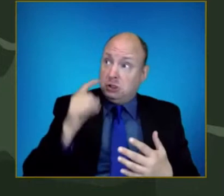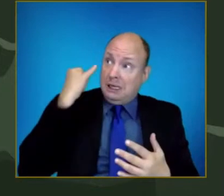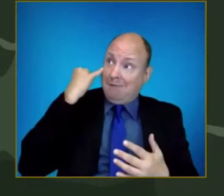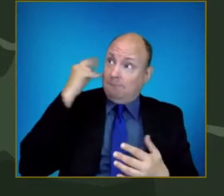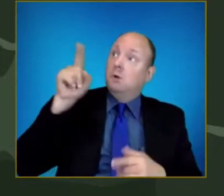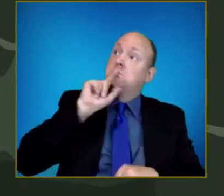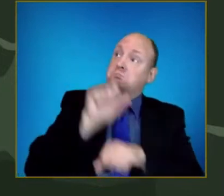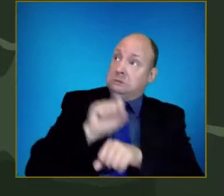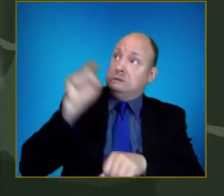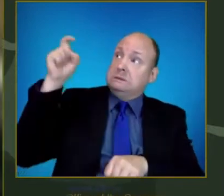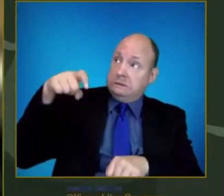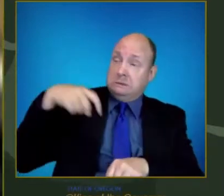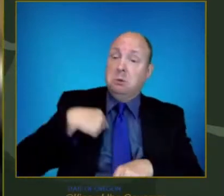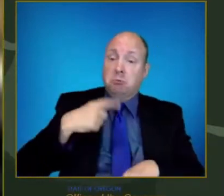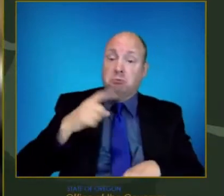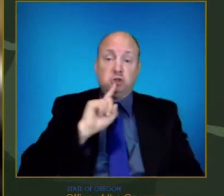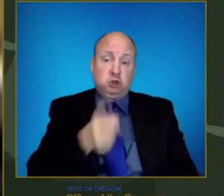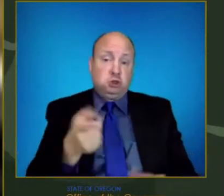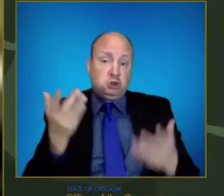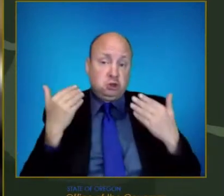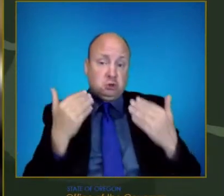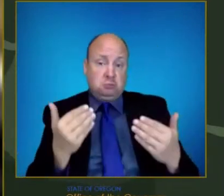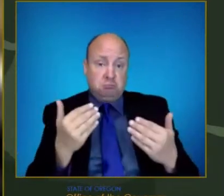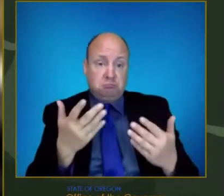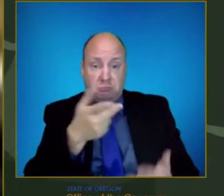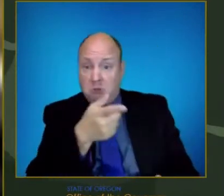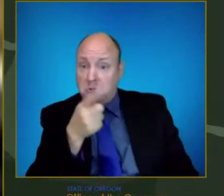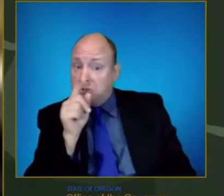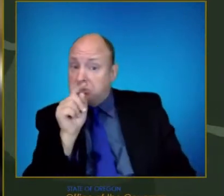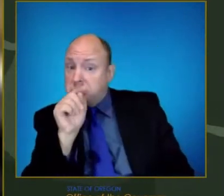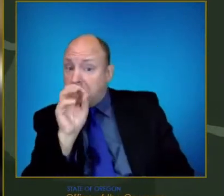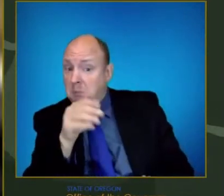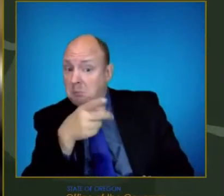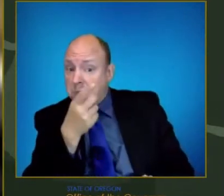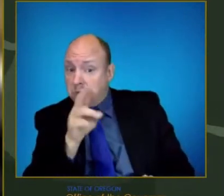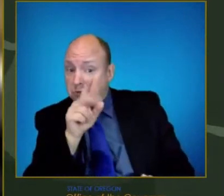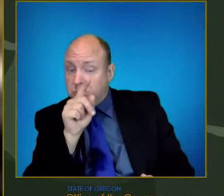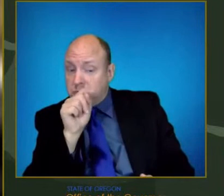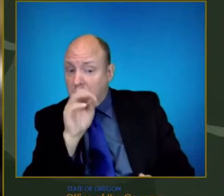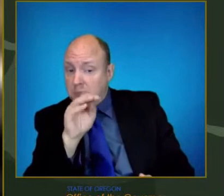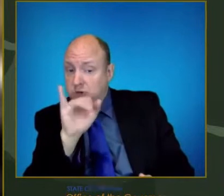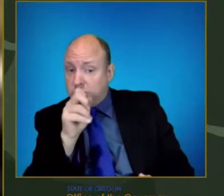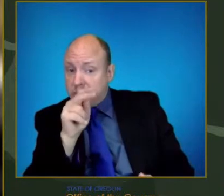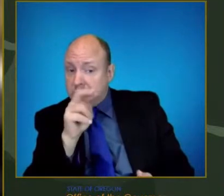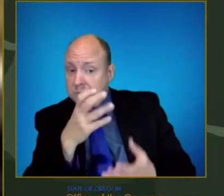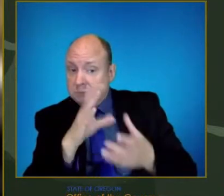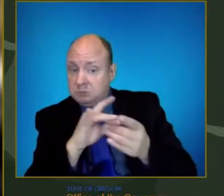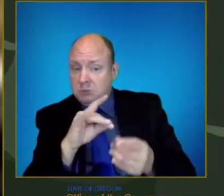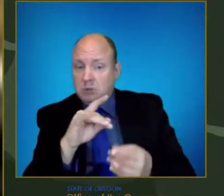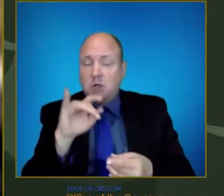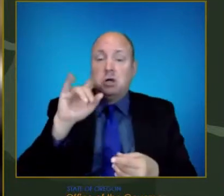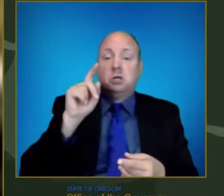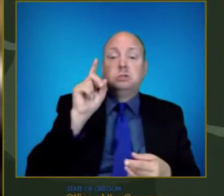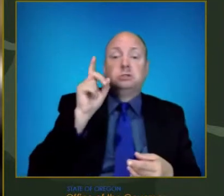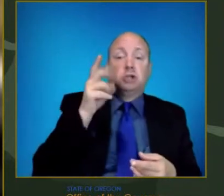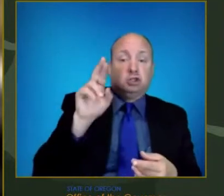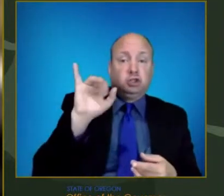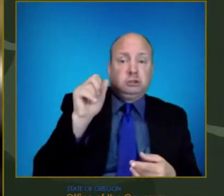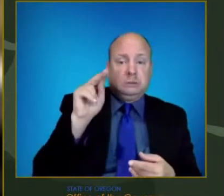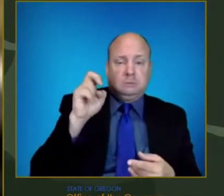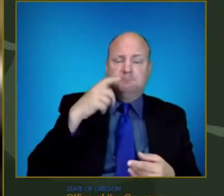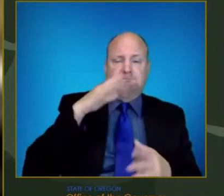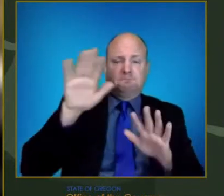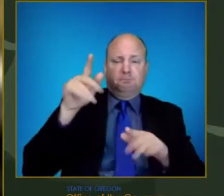Dr. Jean. Thank you, Governor Brown. Yeah, that's exactly right. It's really a case of we have to follow the